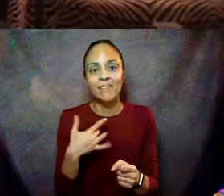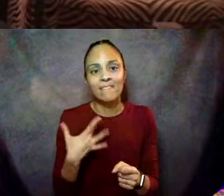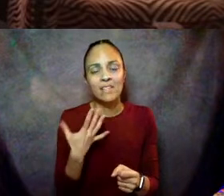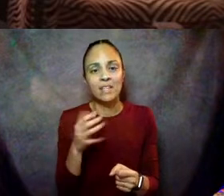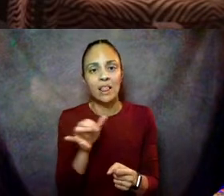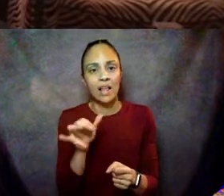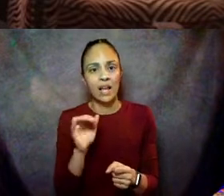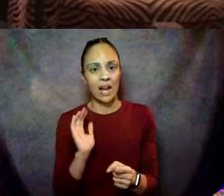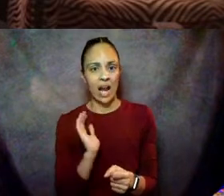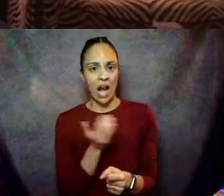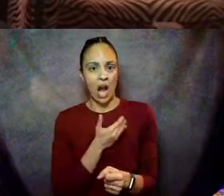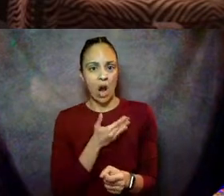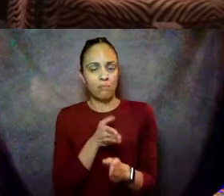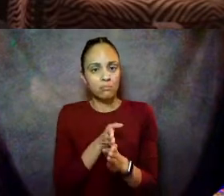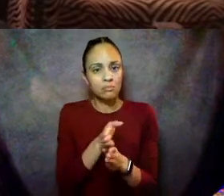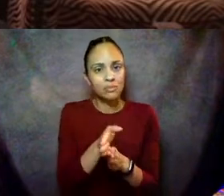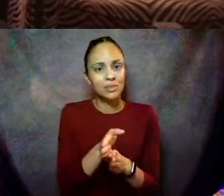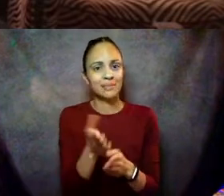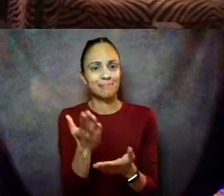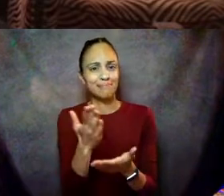mental health,